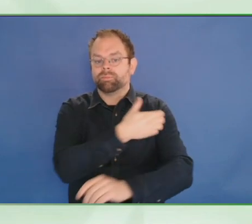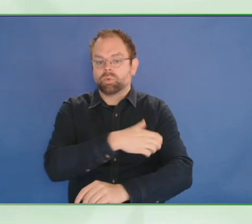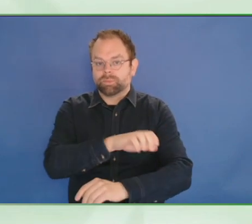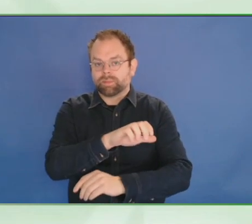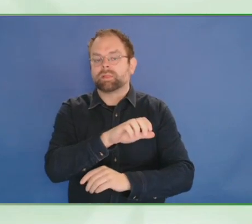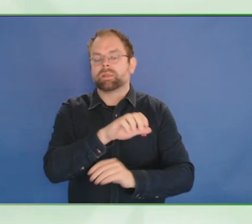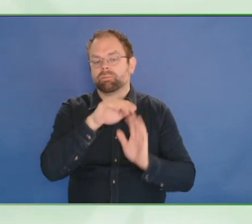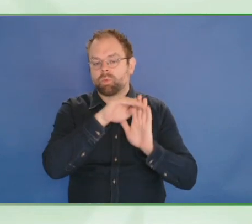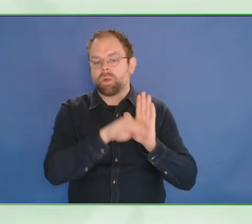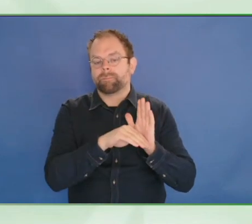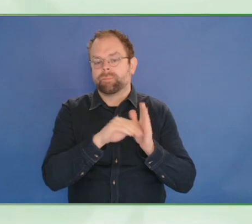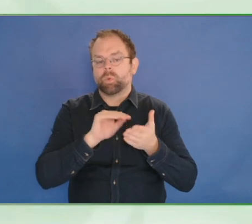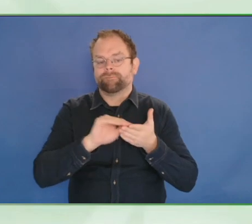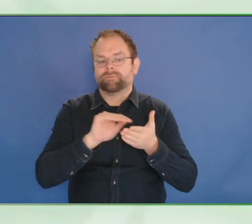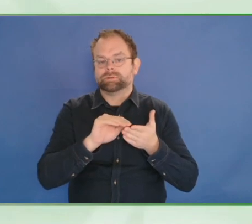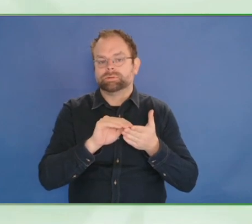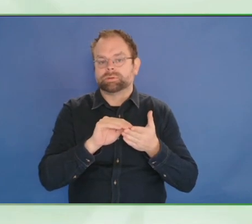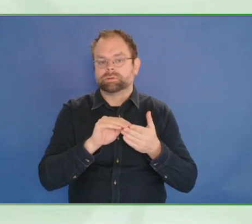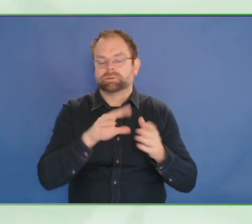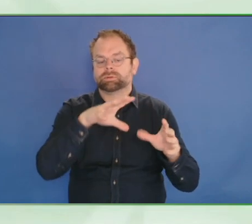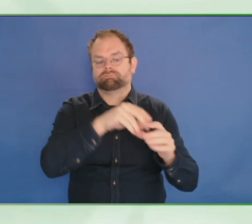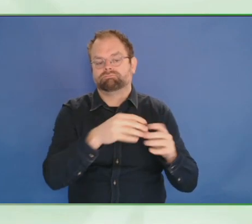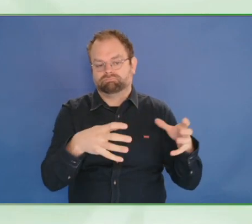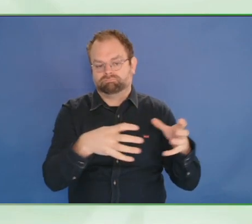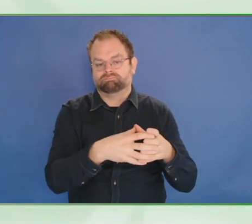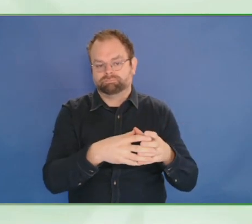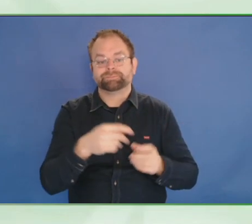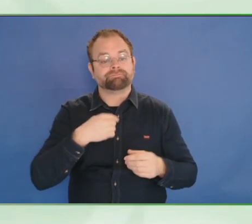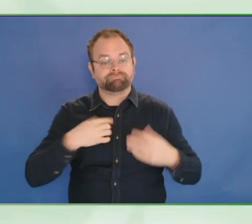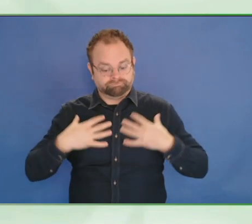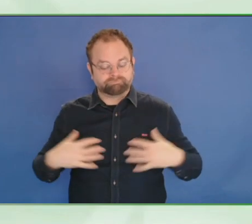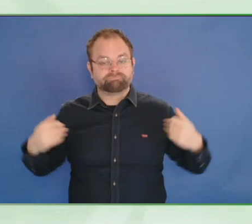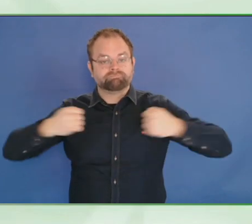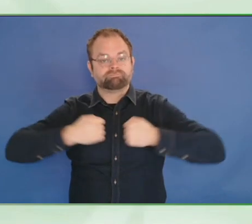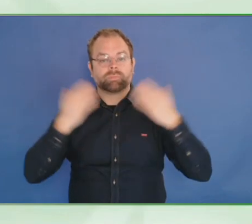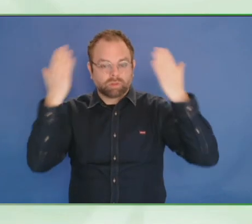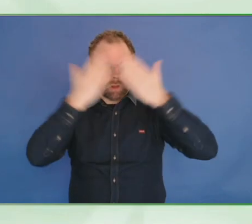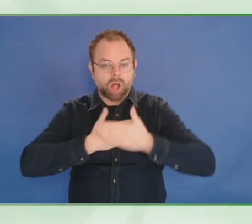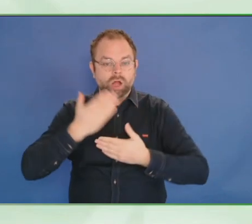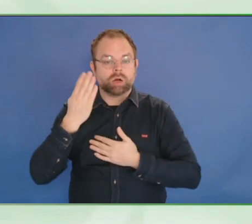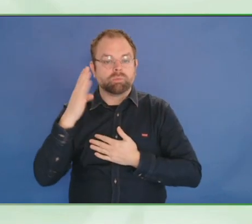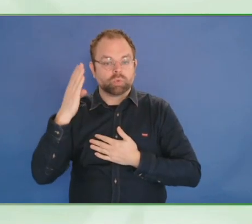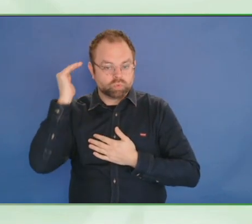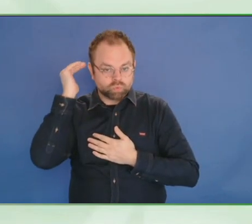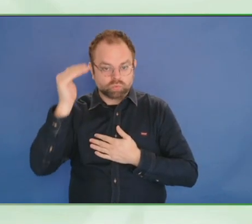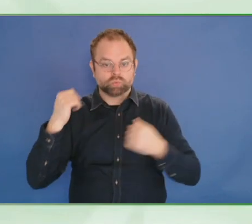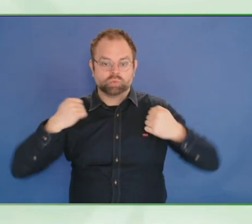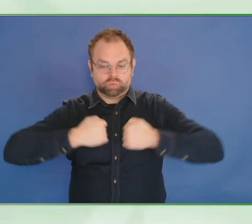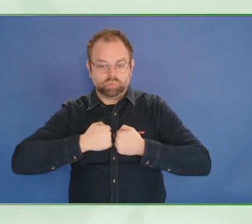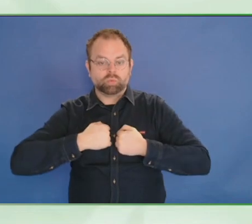shirt and white shoes. I'm a white woman in my early